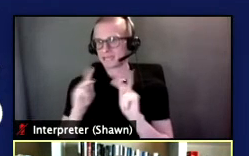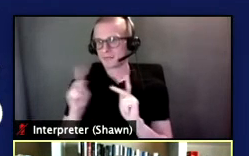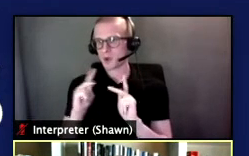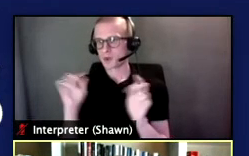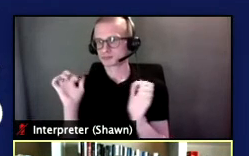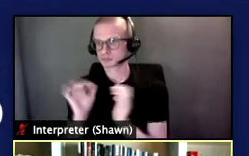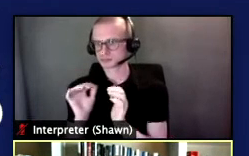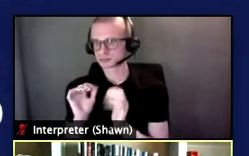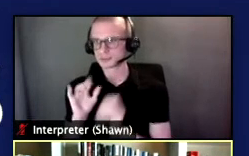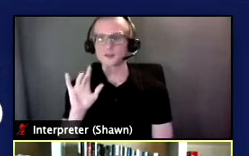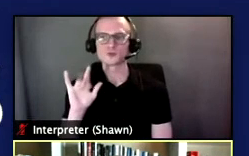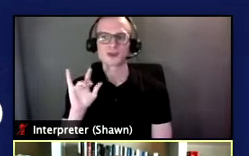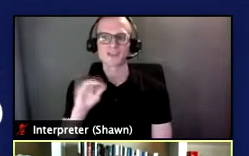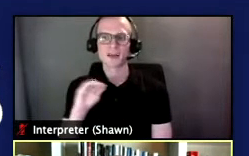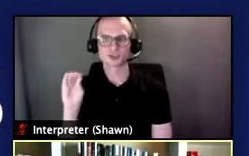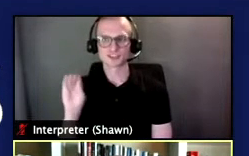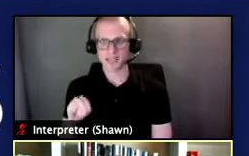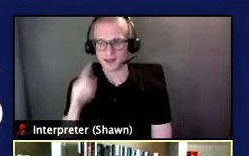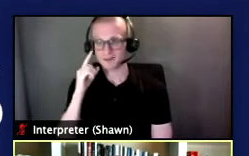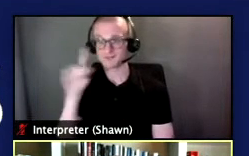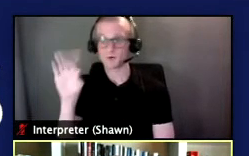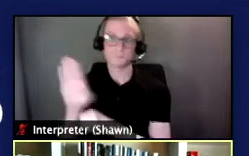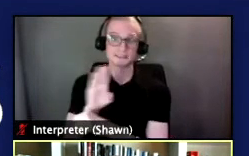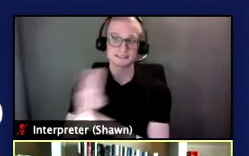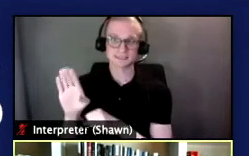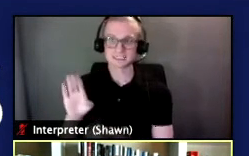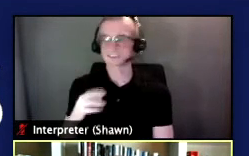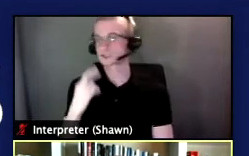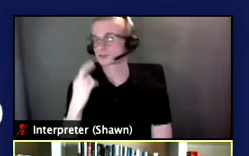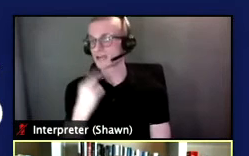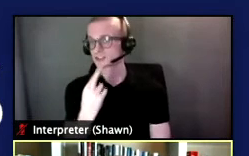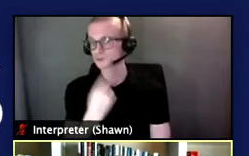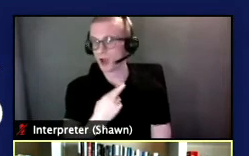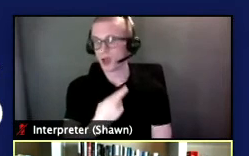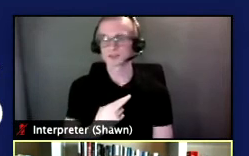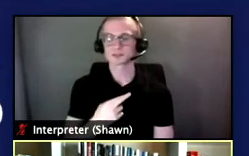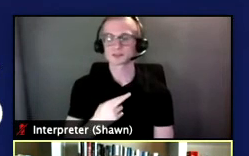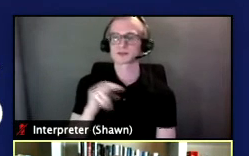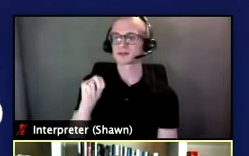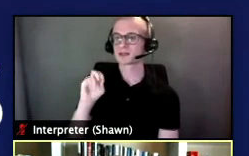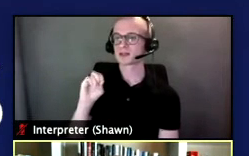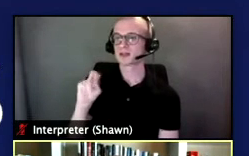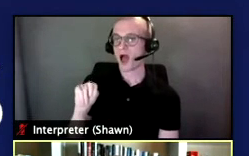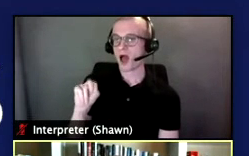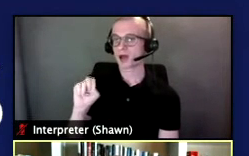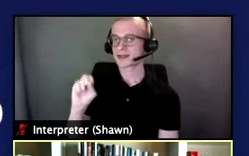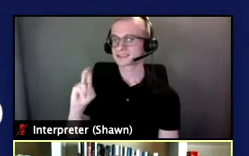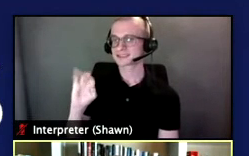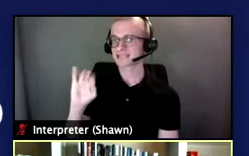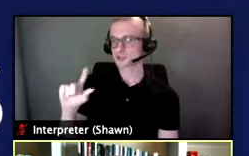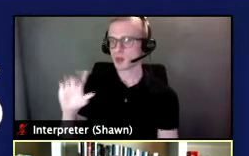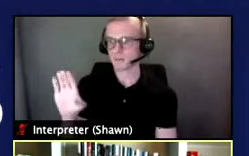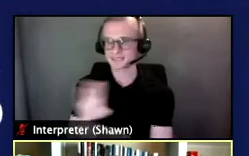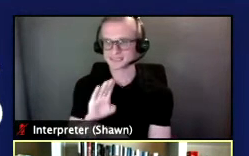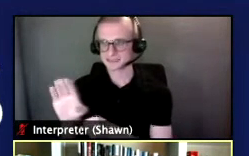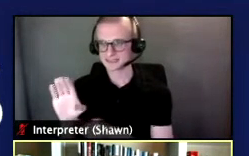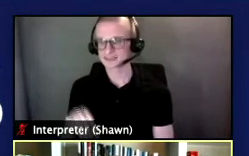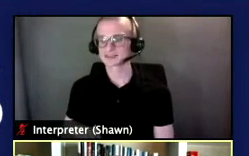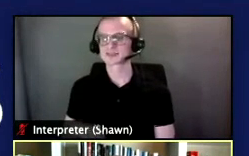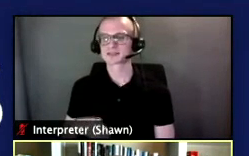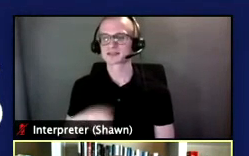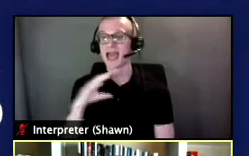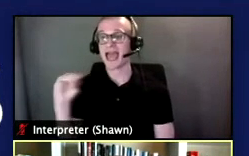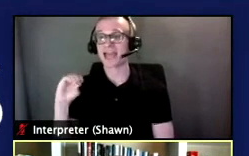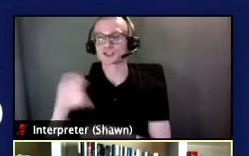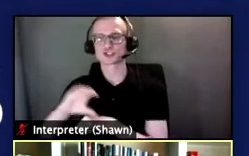25% for businesses, restaurants, non-essential businesses, restaurants, and churches,